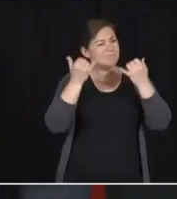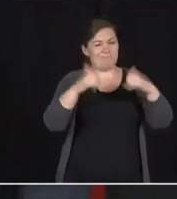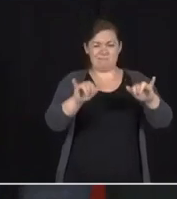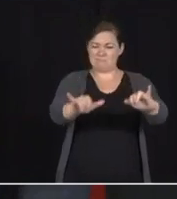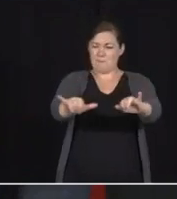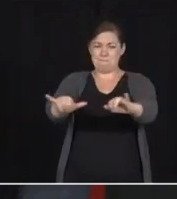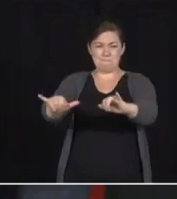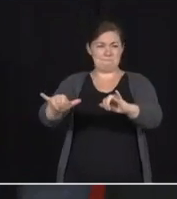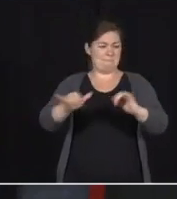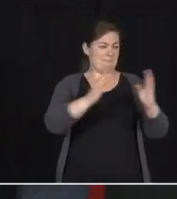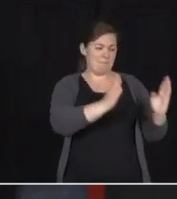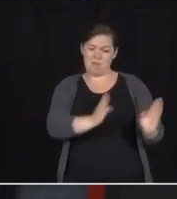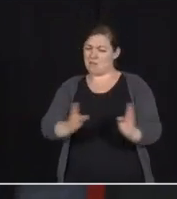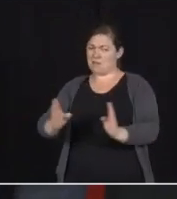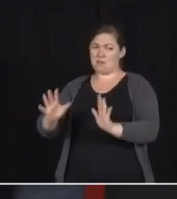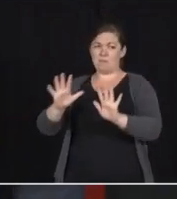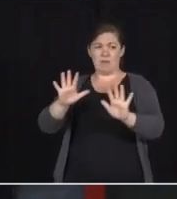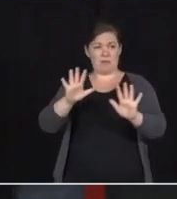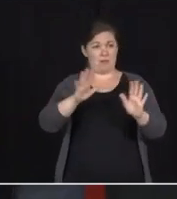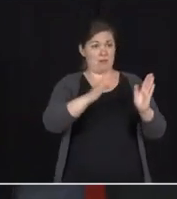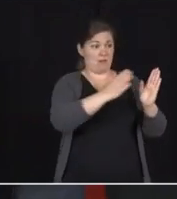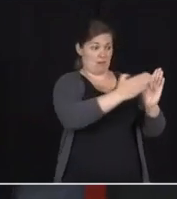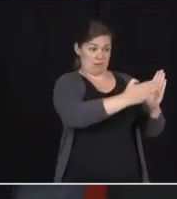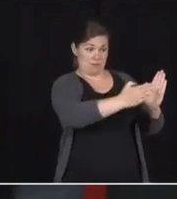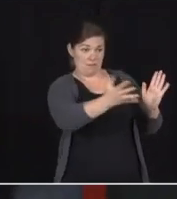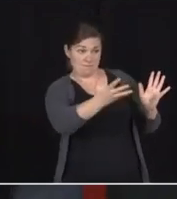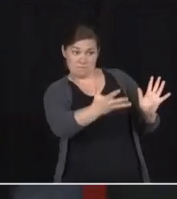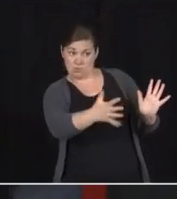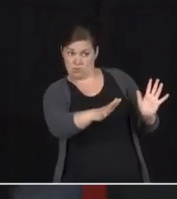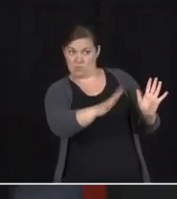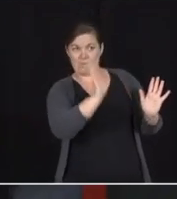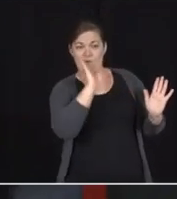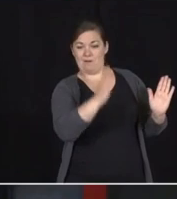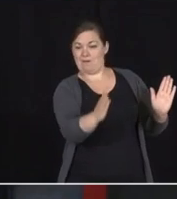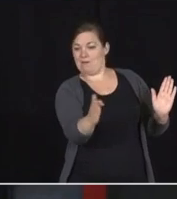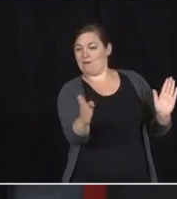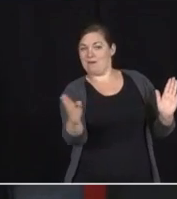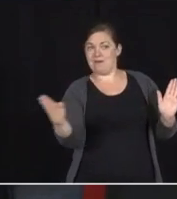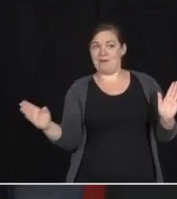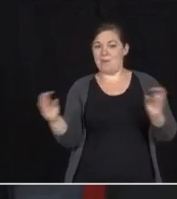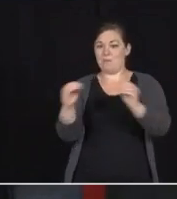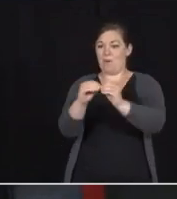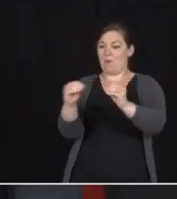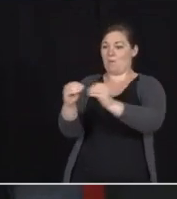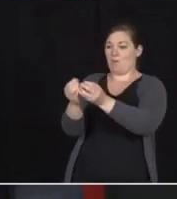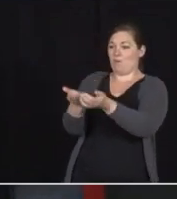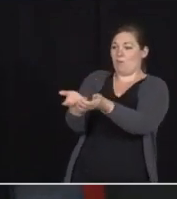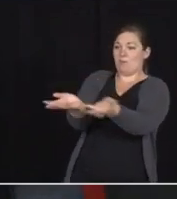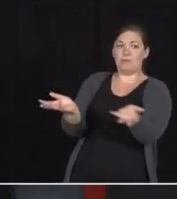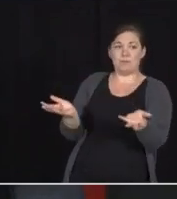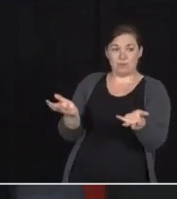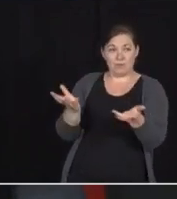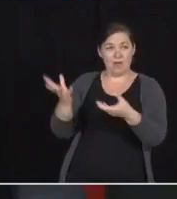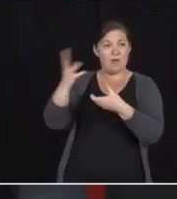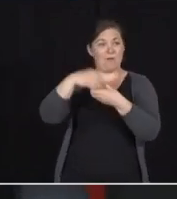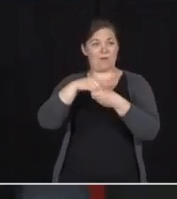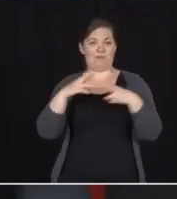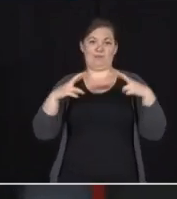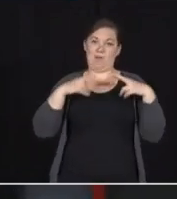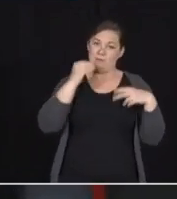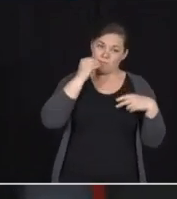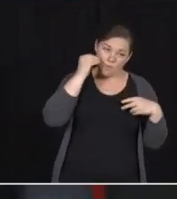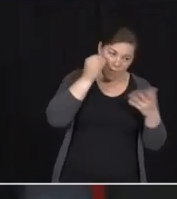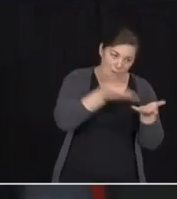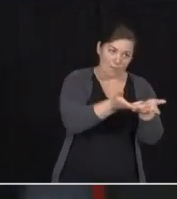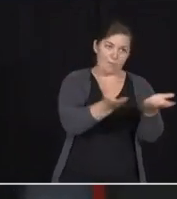had. Now that the long-term care has been done once, we're moving into the other areas, and retirement homes are also a focus. So we're going to